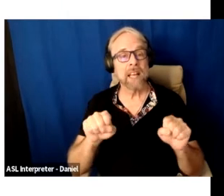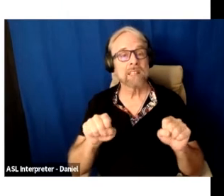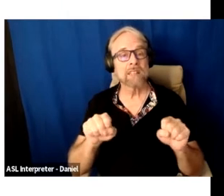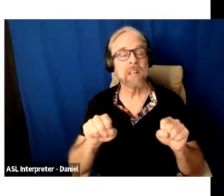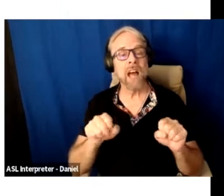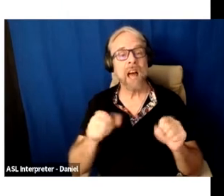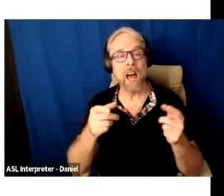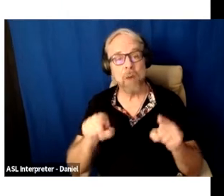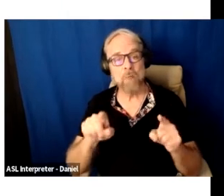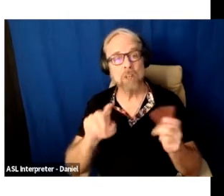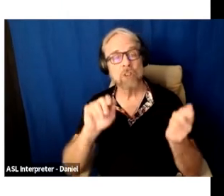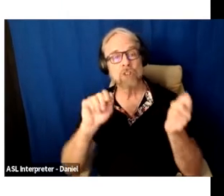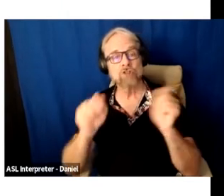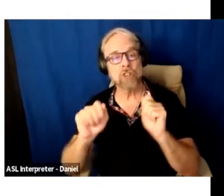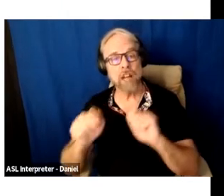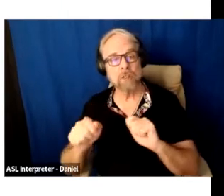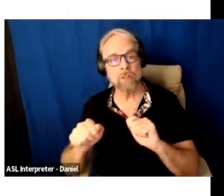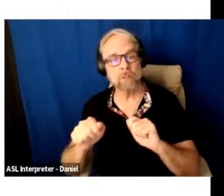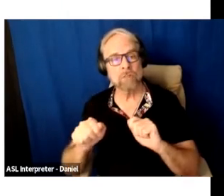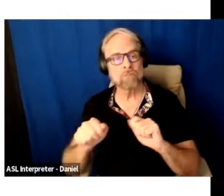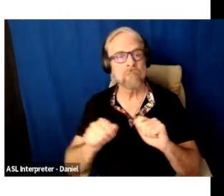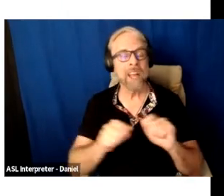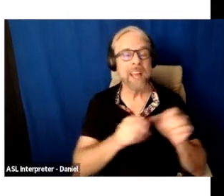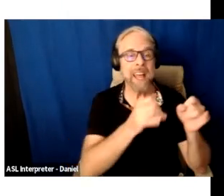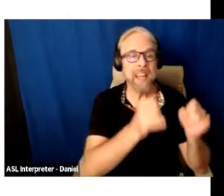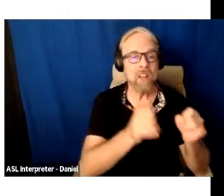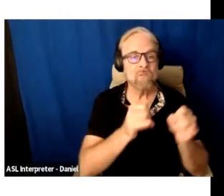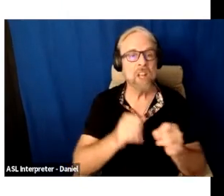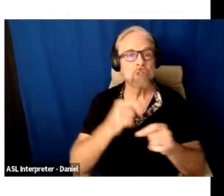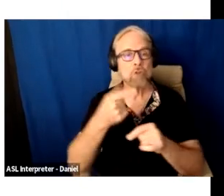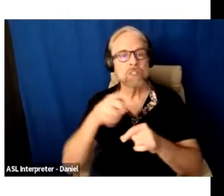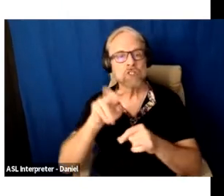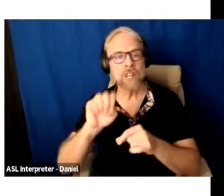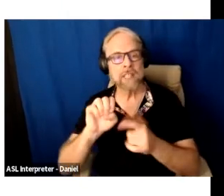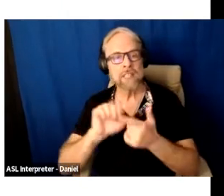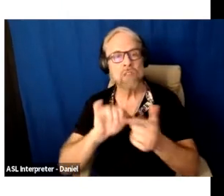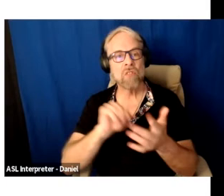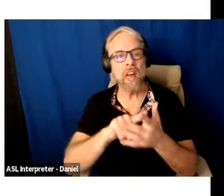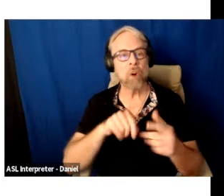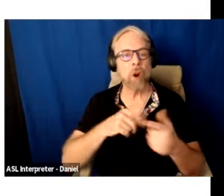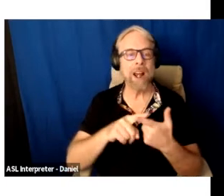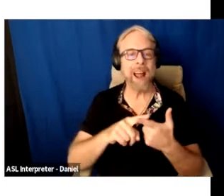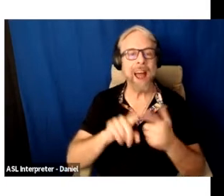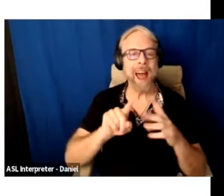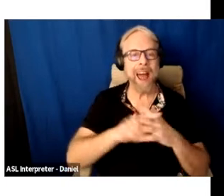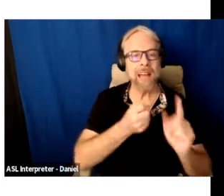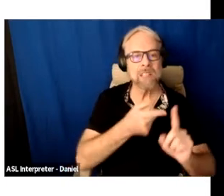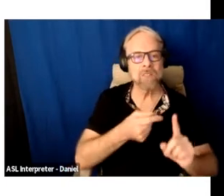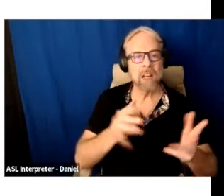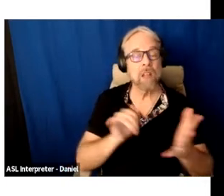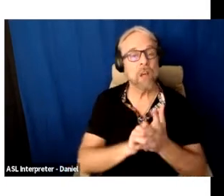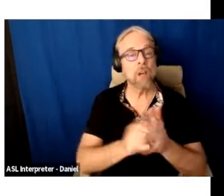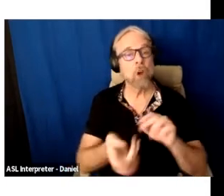in which individual genes are activated. And there is increasingly